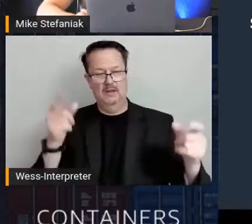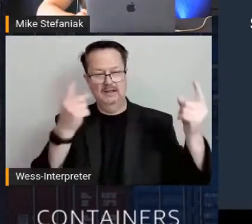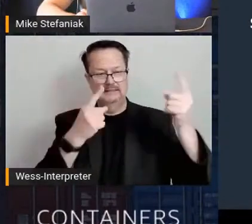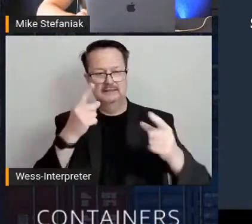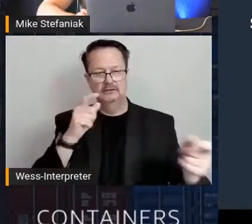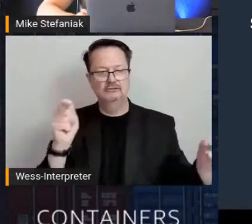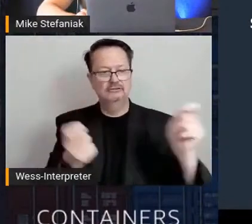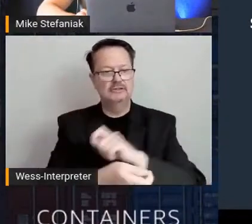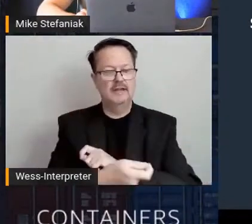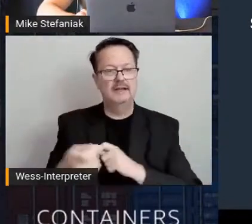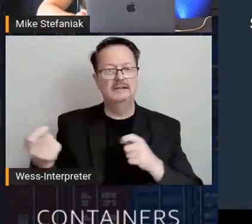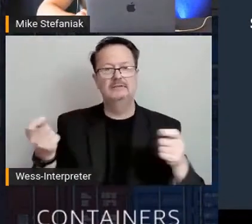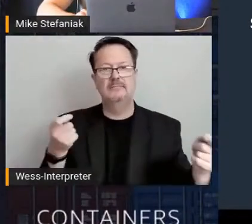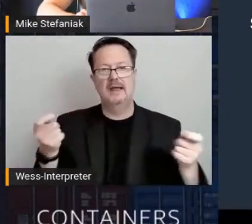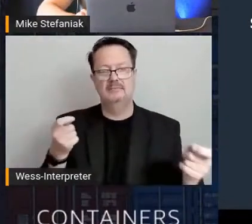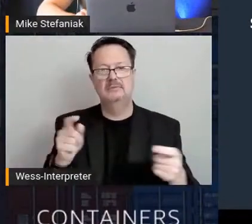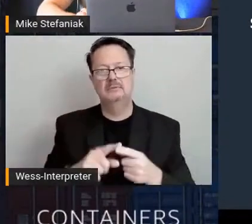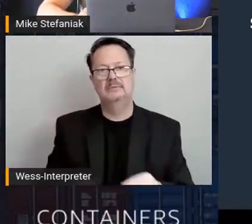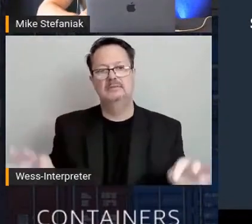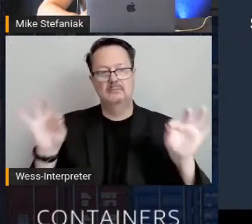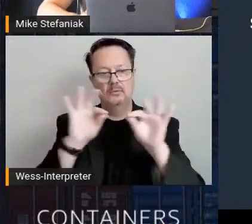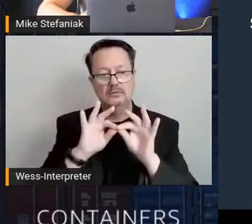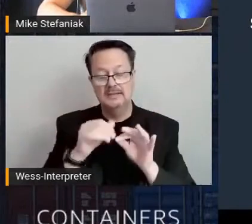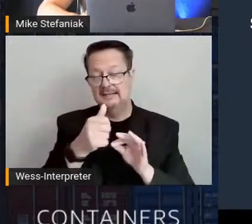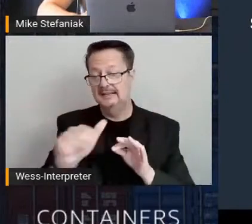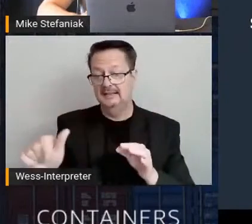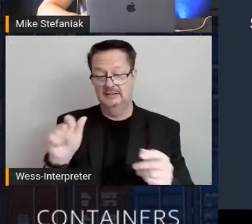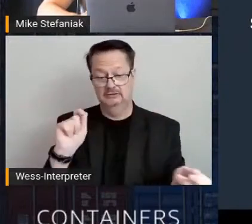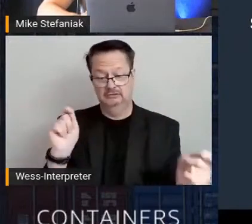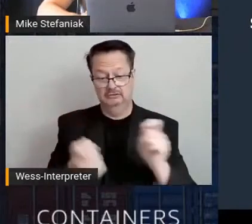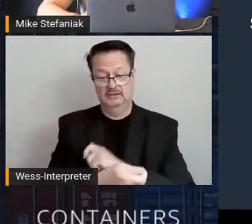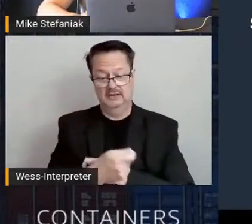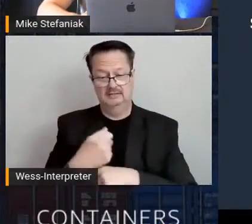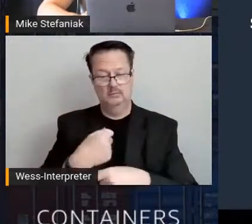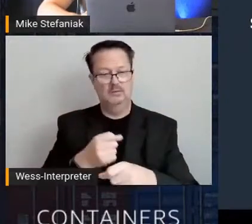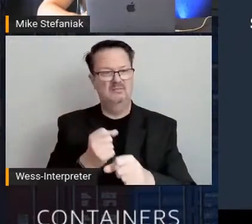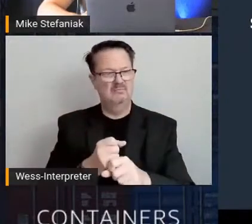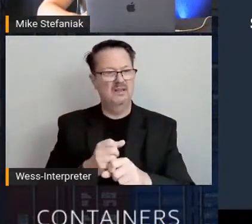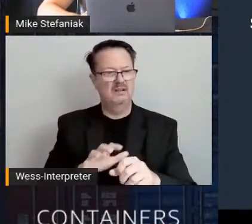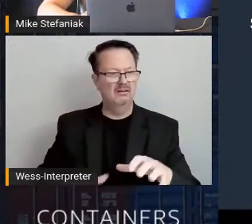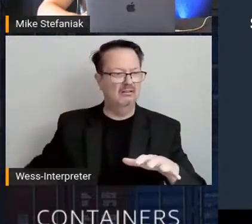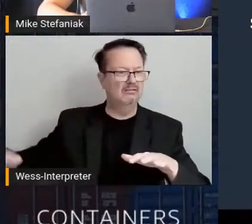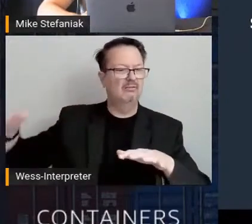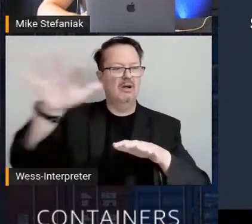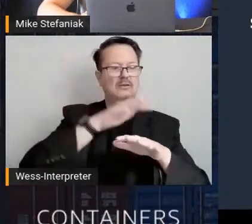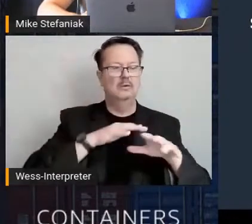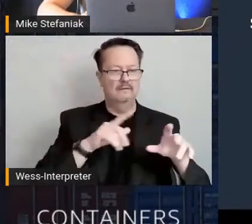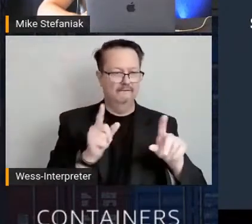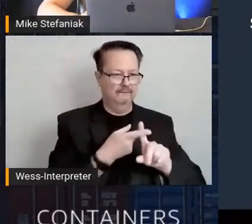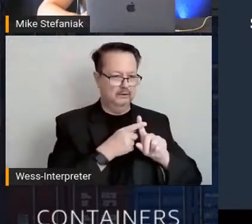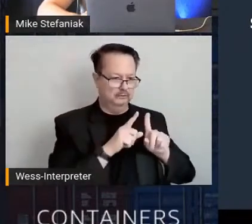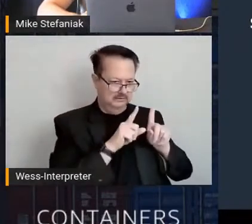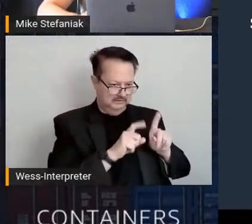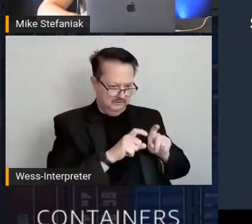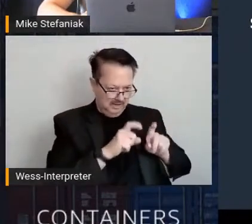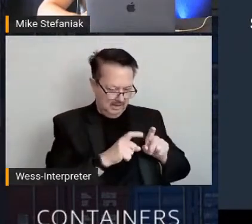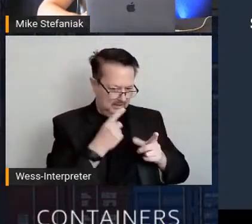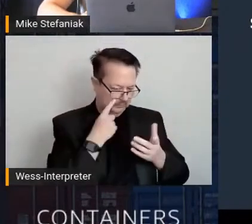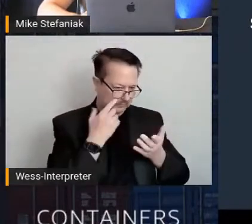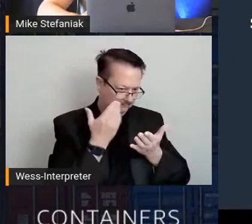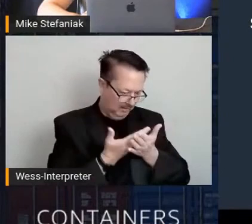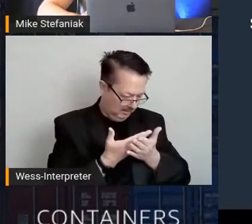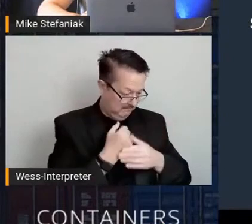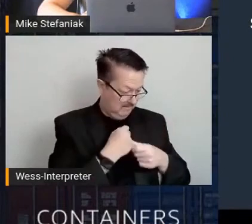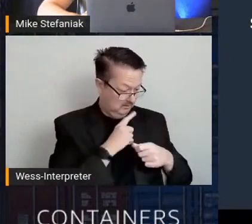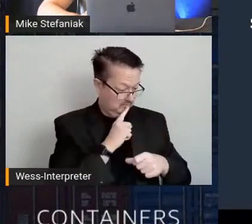be extremely important, so that any change that we make across our fleet, we actually test and we validate to ensure